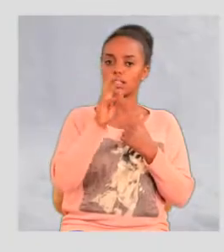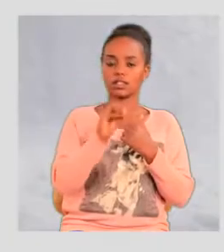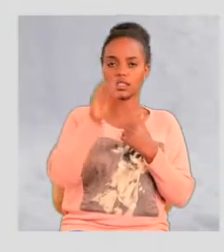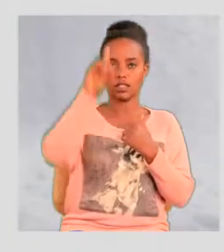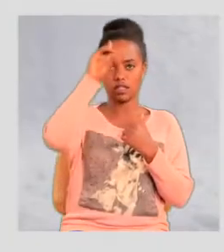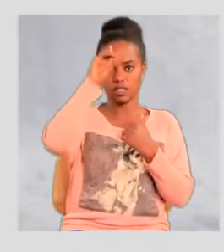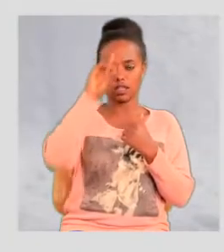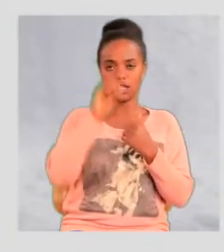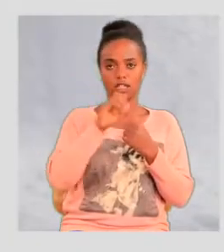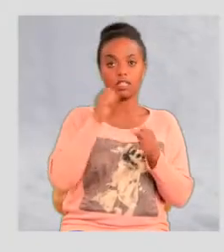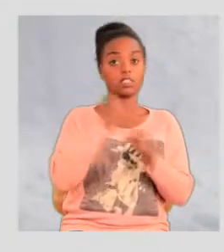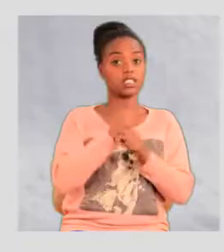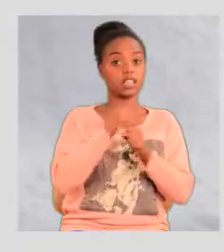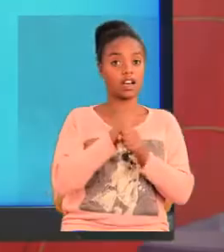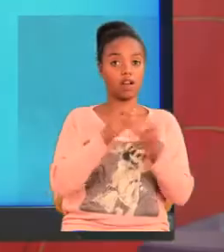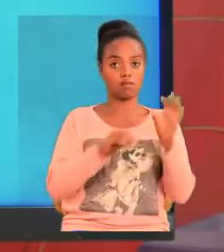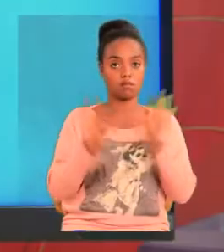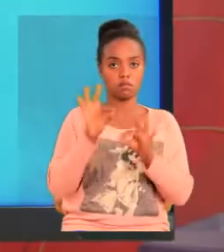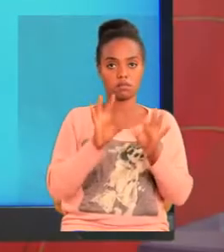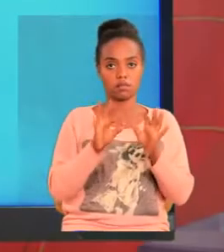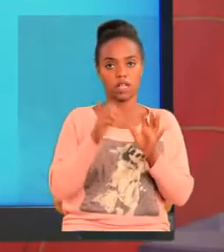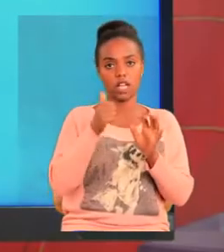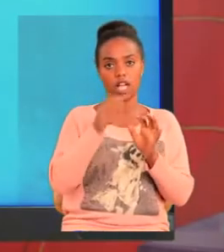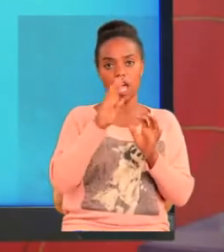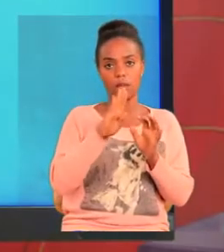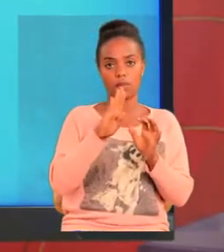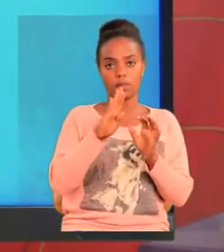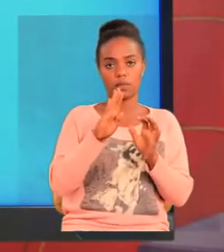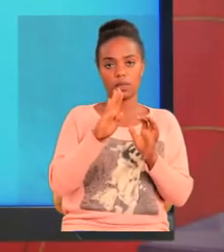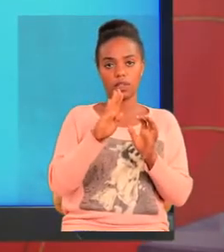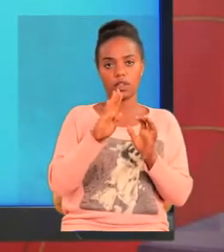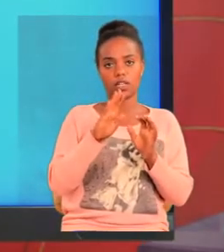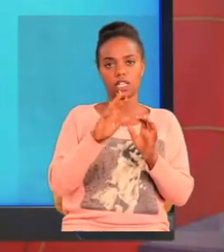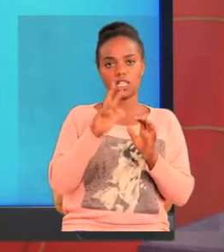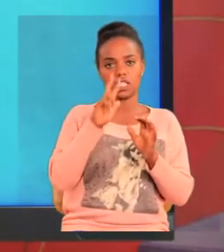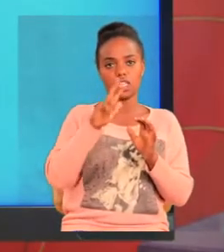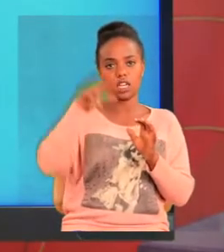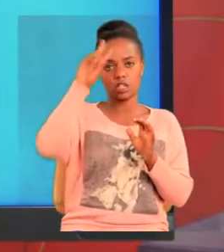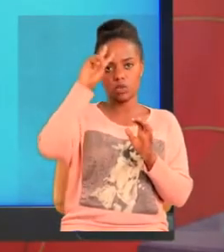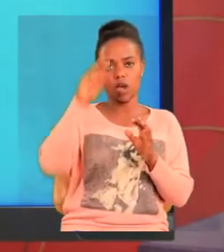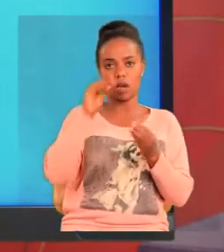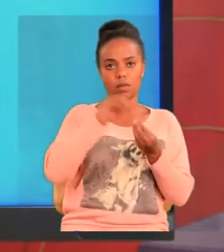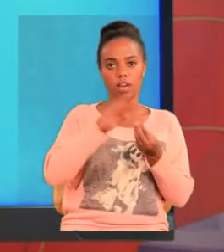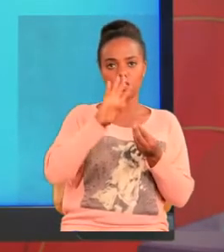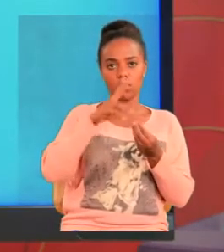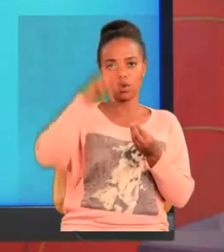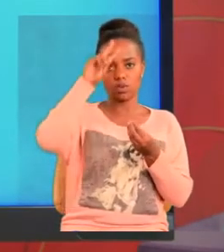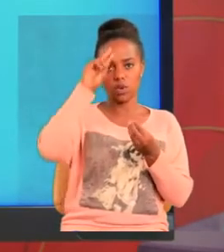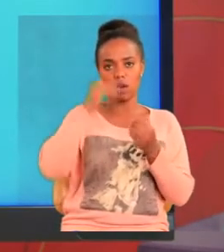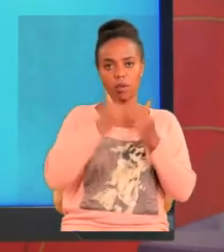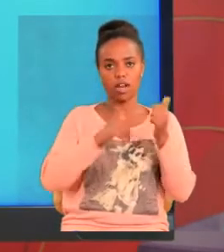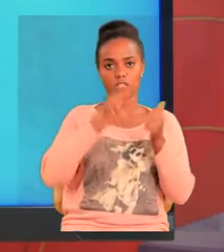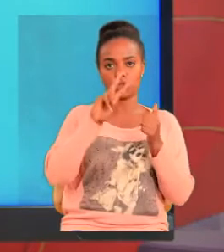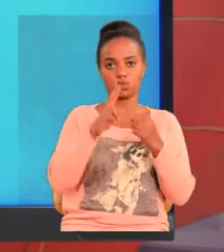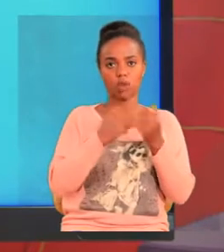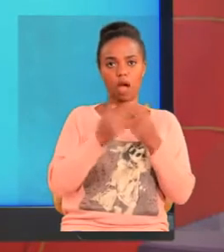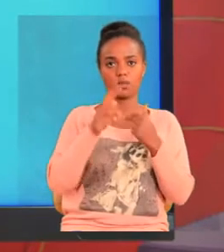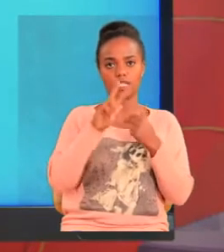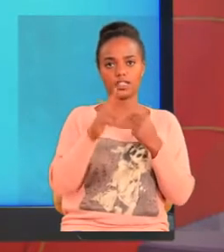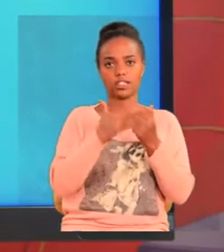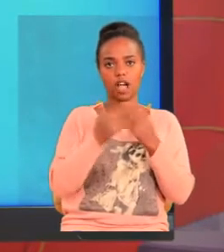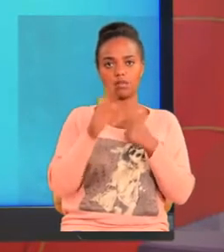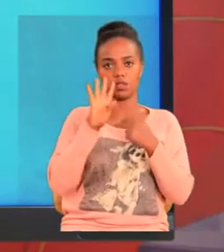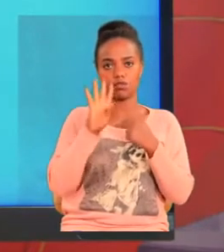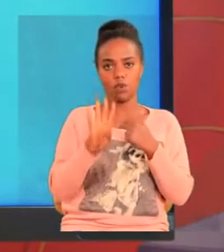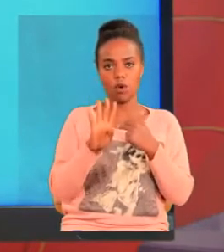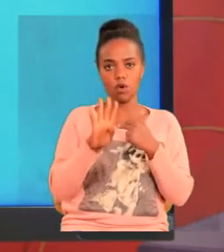So substituting the values, you have this. AB is 3 squared, BC is 4 squared minus twice of 3 times 4 times cosine of 60